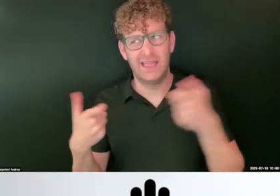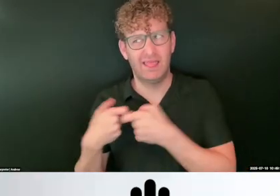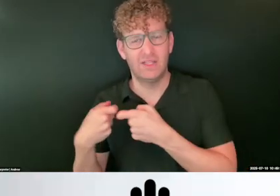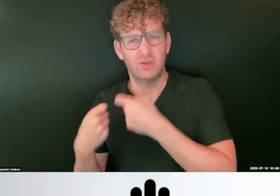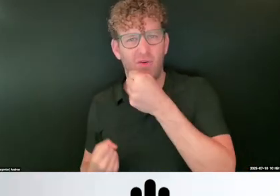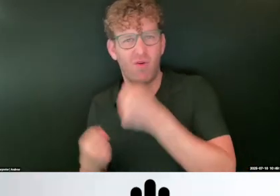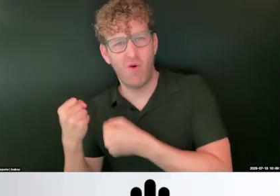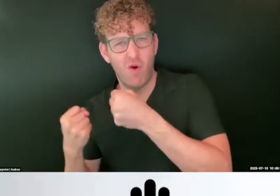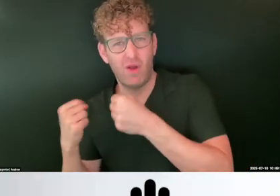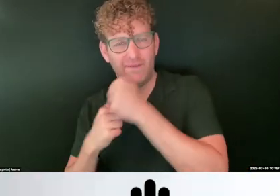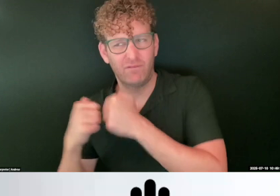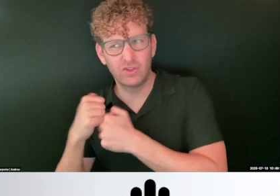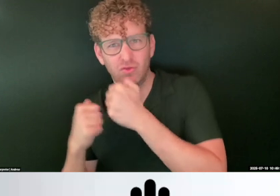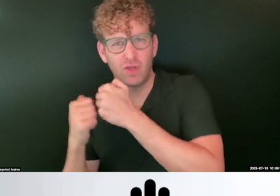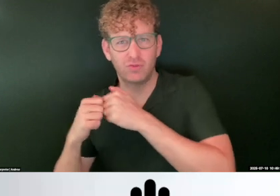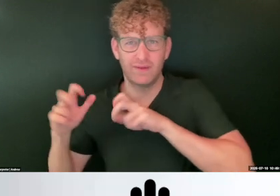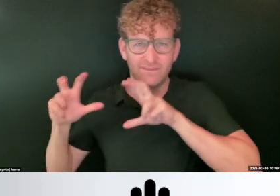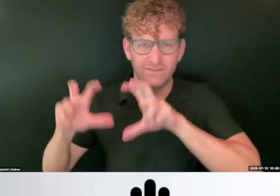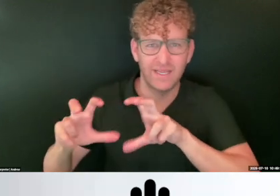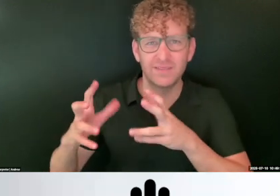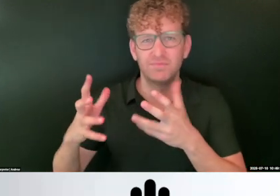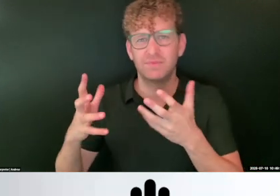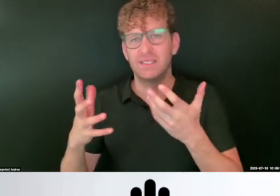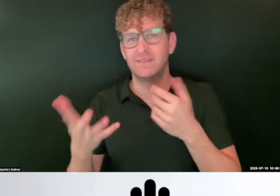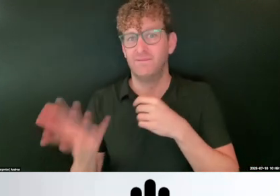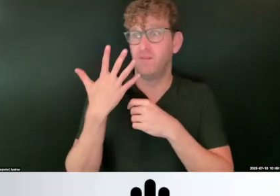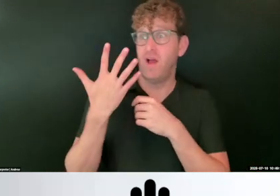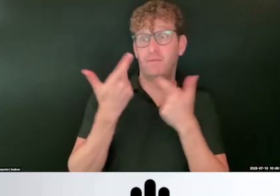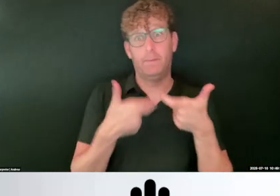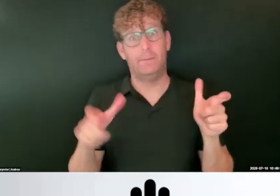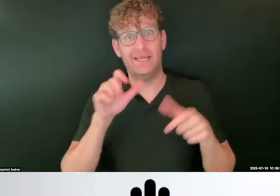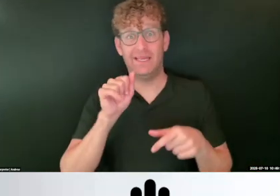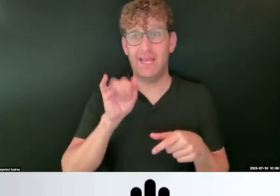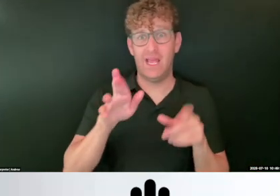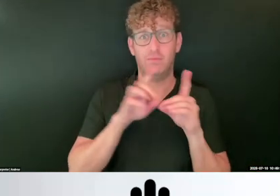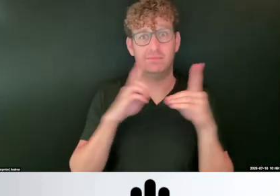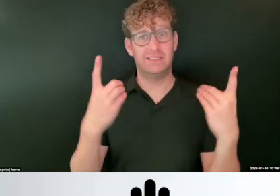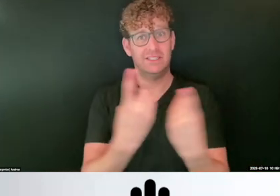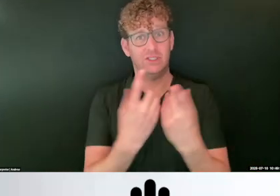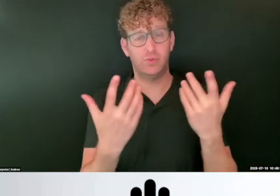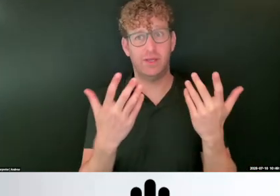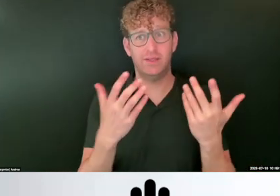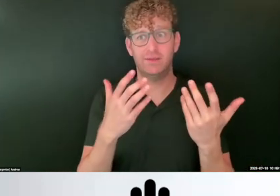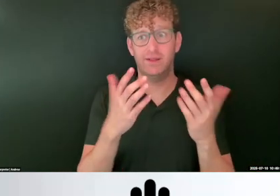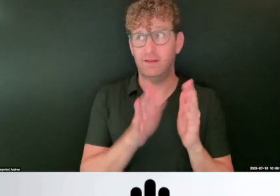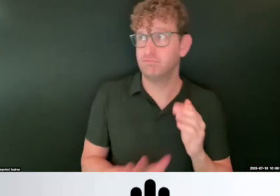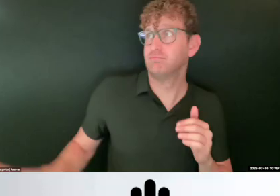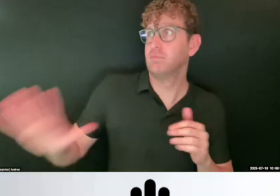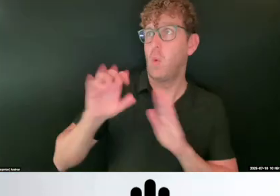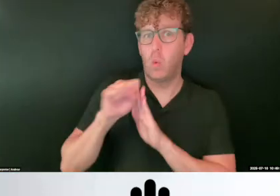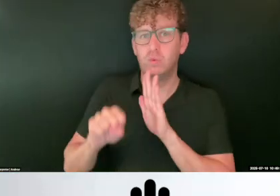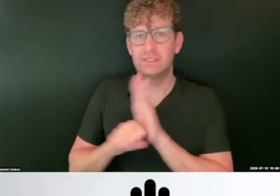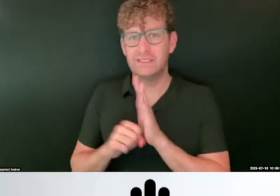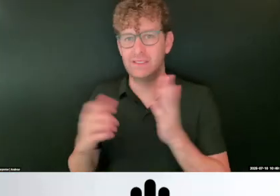versus the rest of the state. Comparing those and then trying to make a one-to-one is just factually